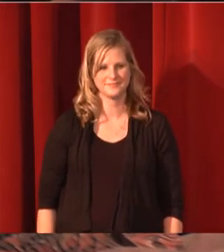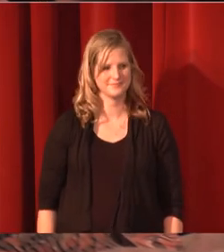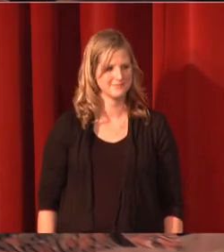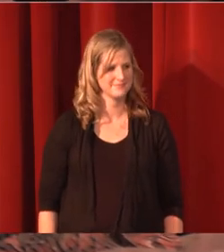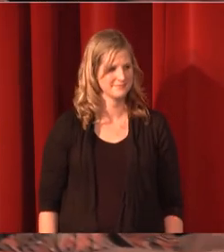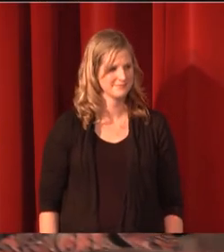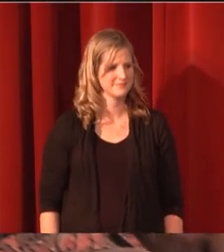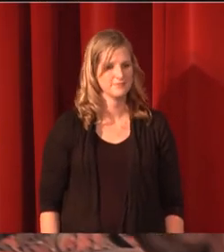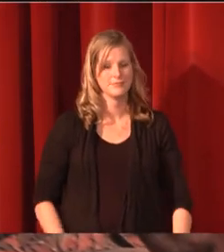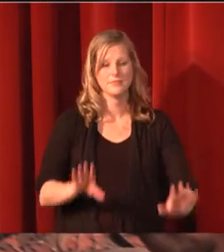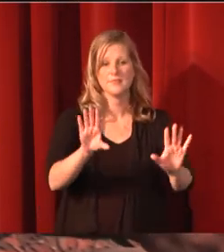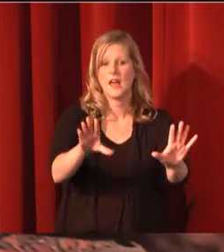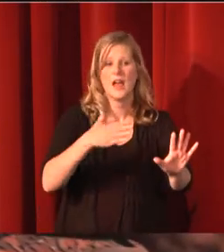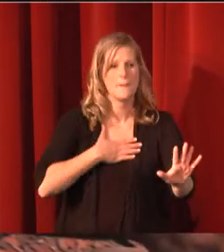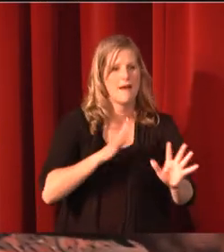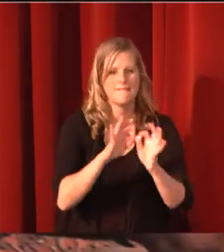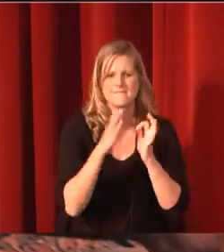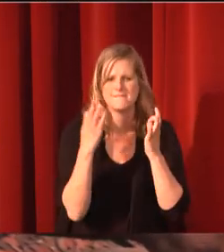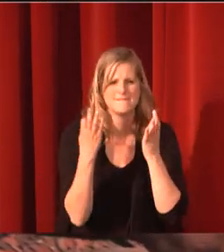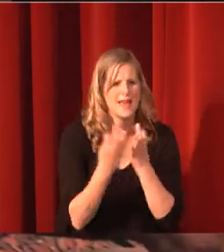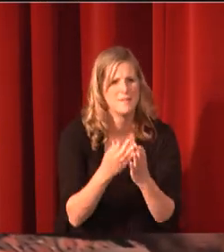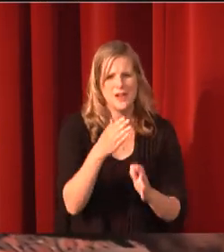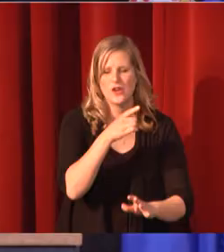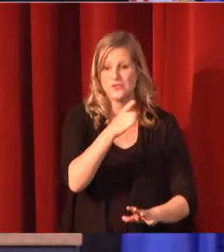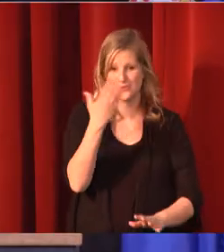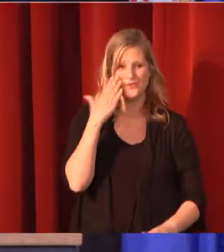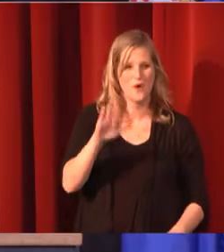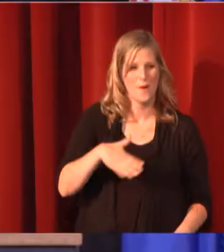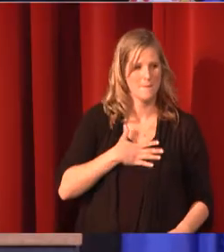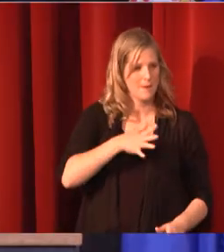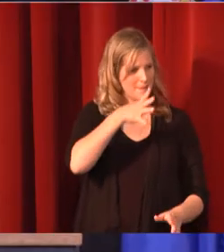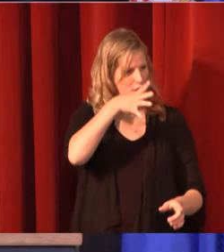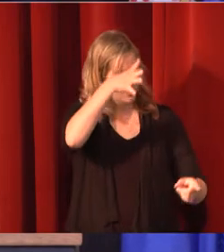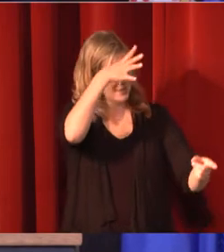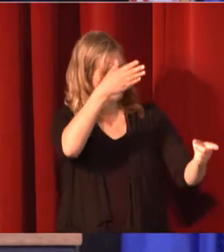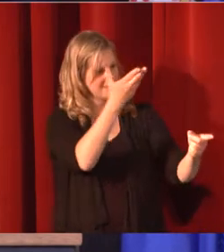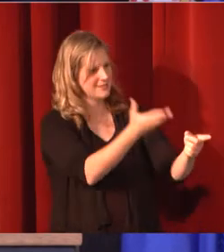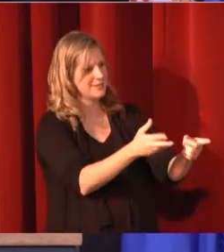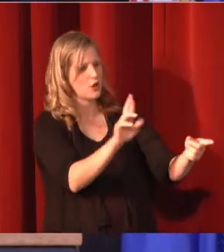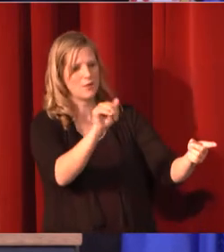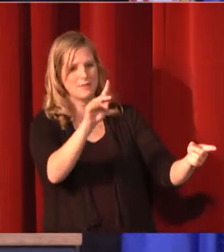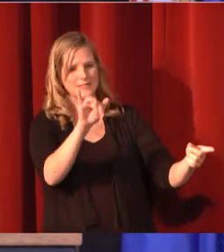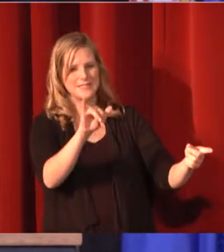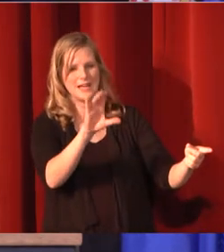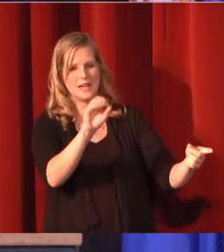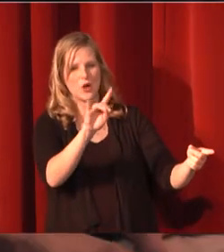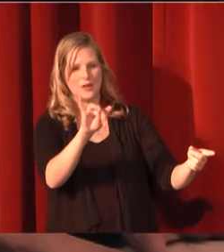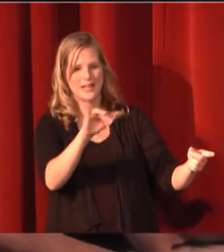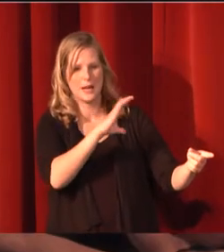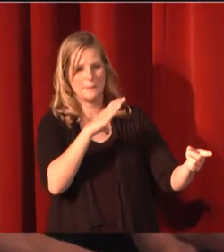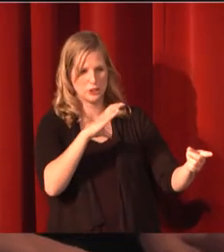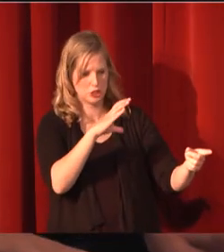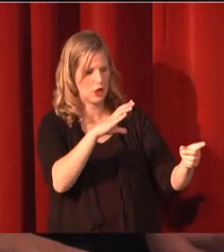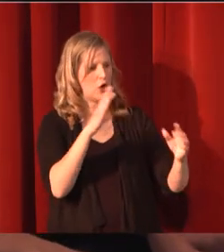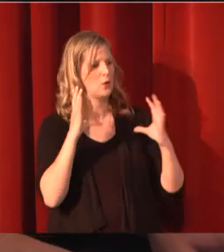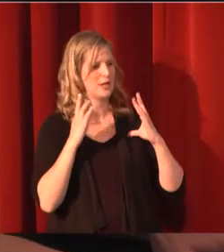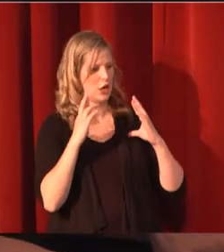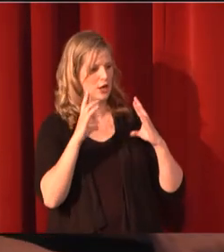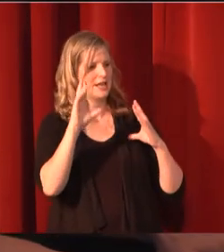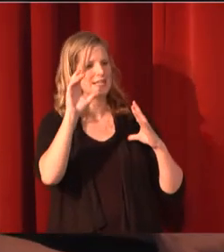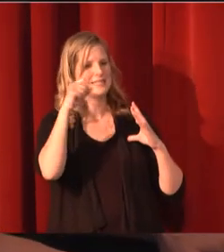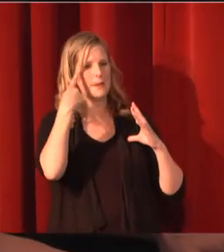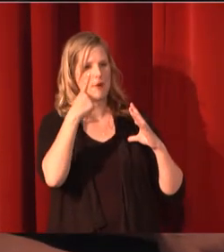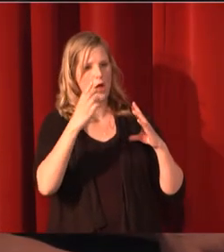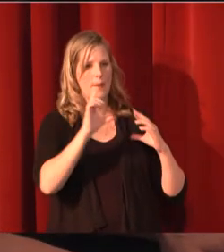to my family you know my parents Ramsey County Commissioner Tony Carter retired st. Paul police